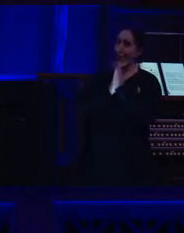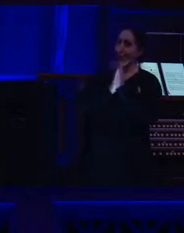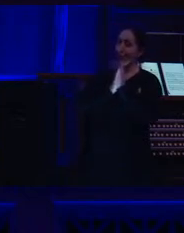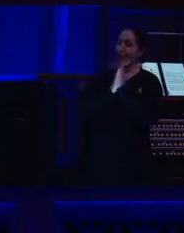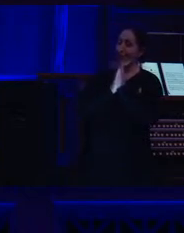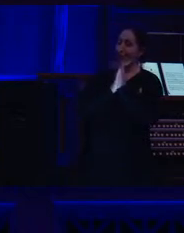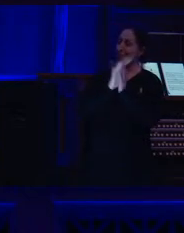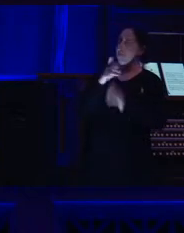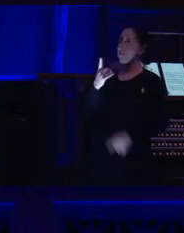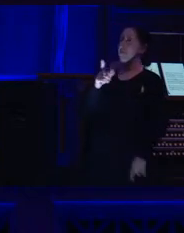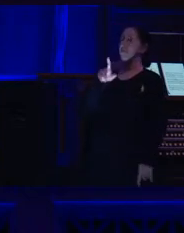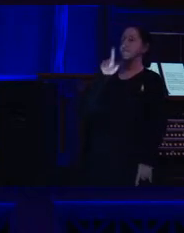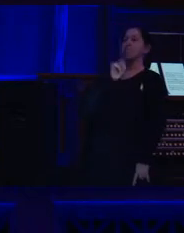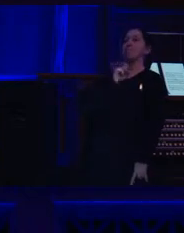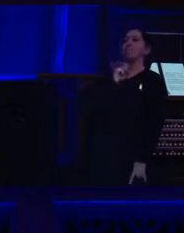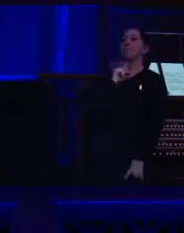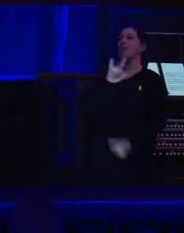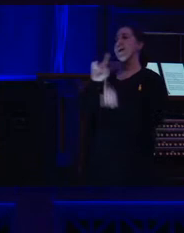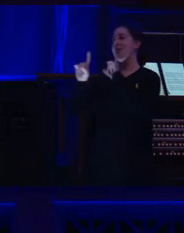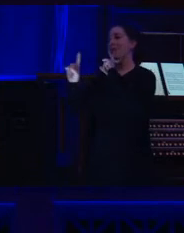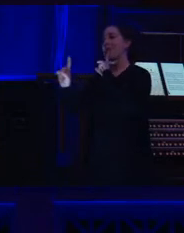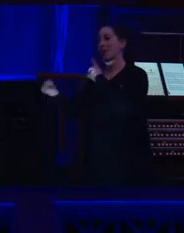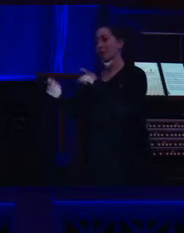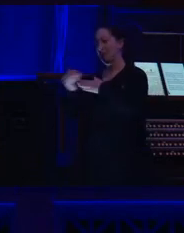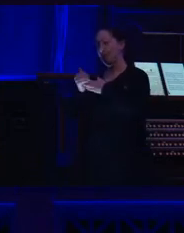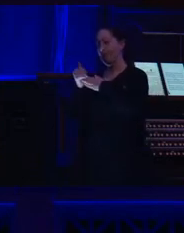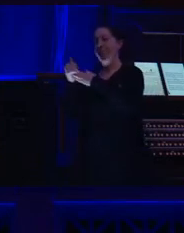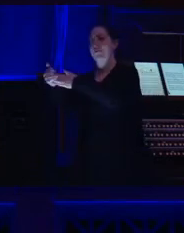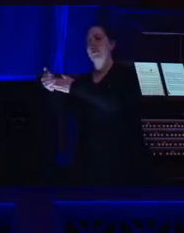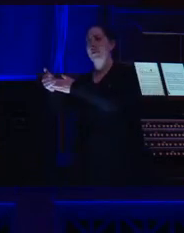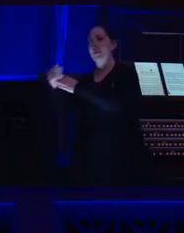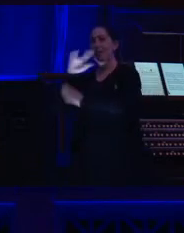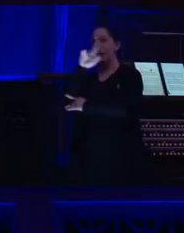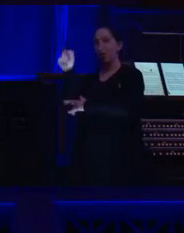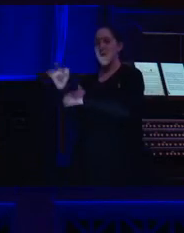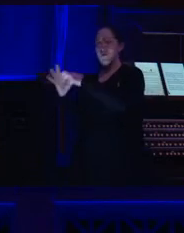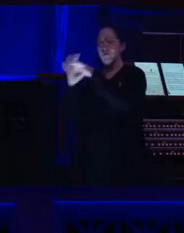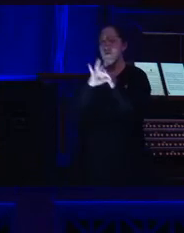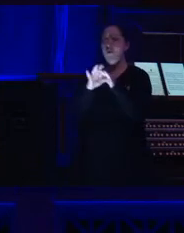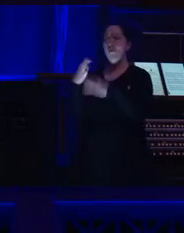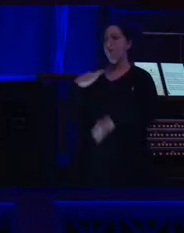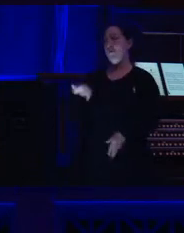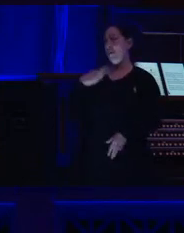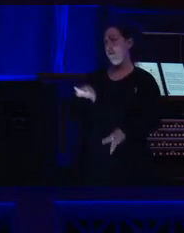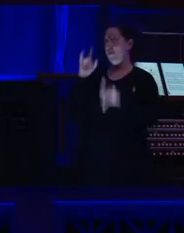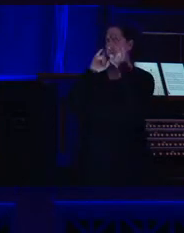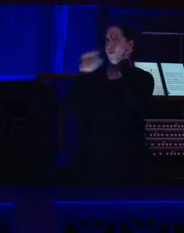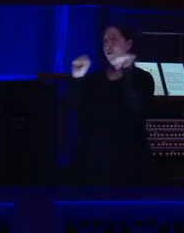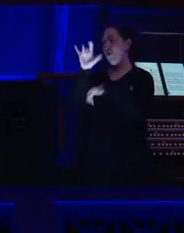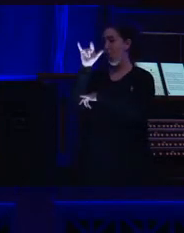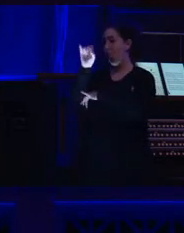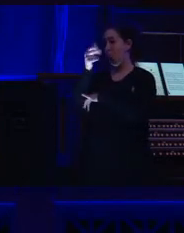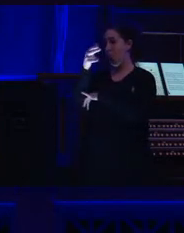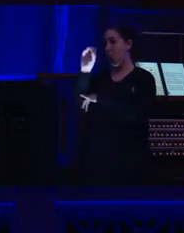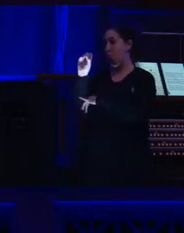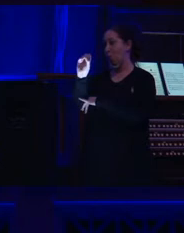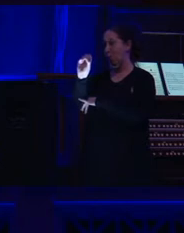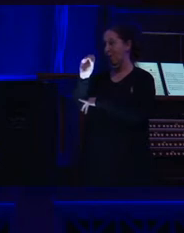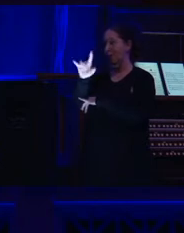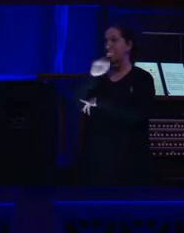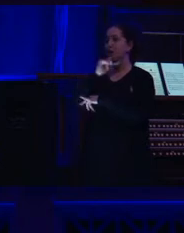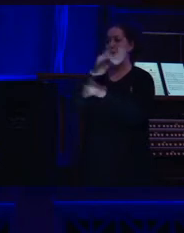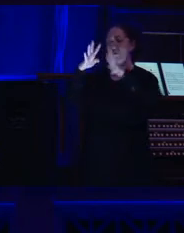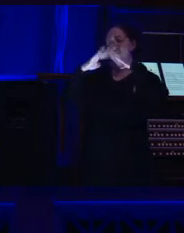that fundamental question. As a university, we will benefit from President Ono's richly